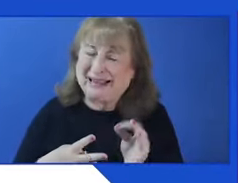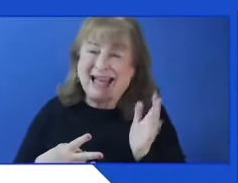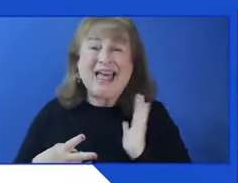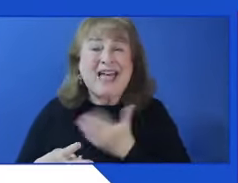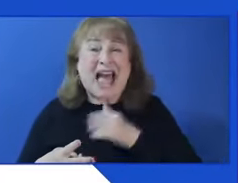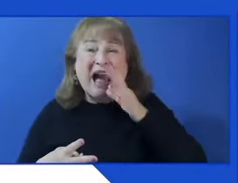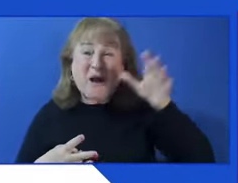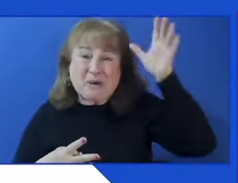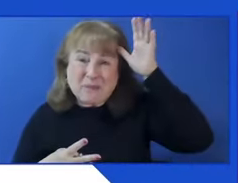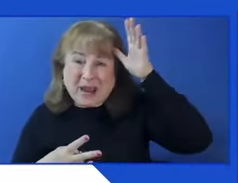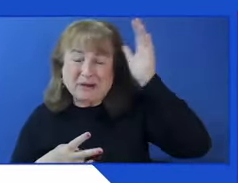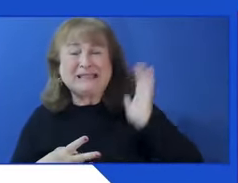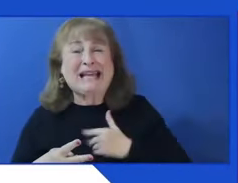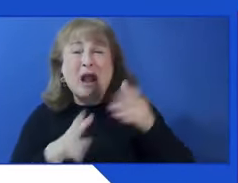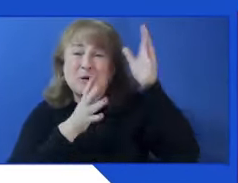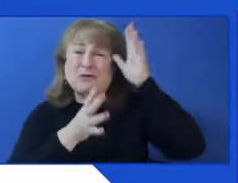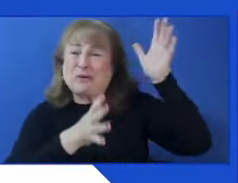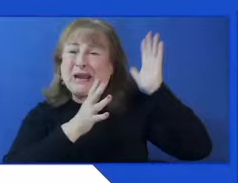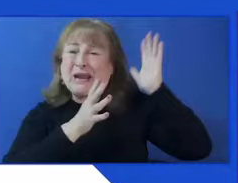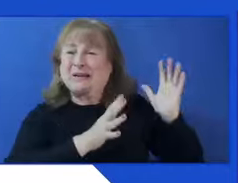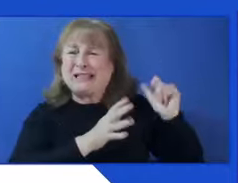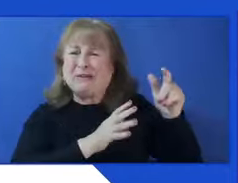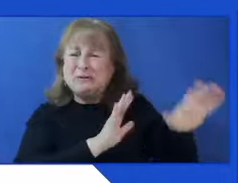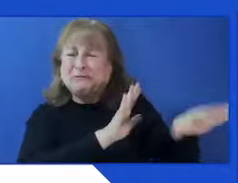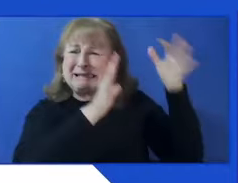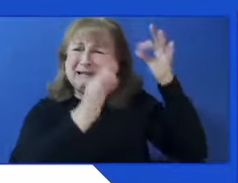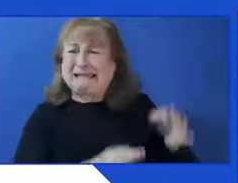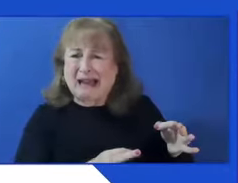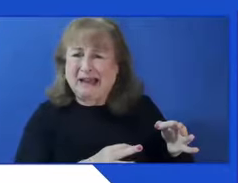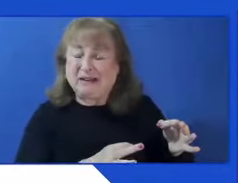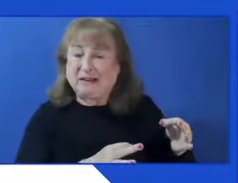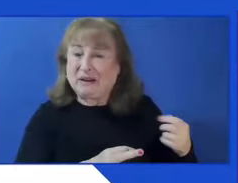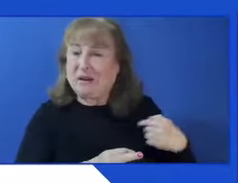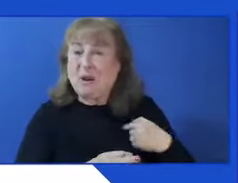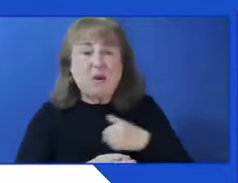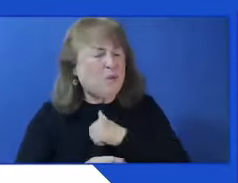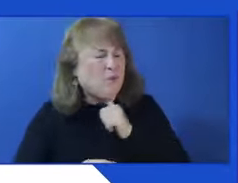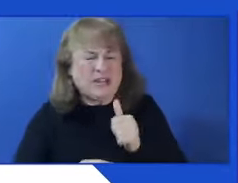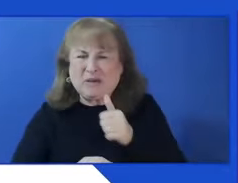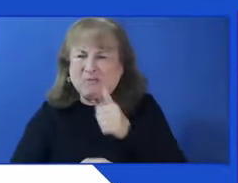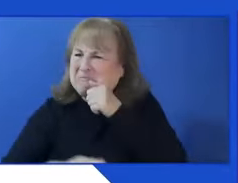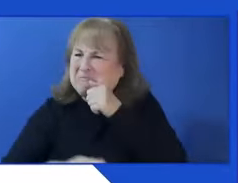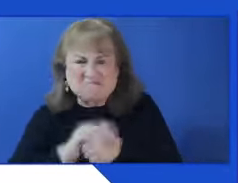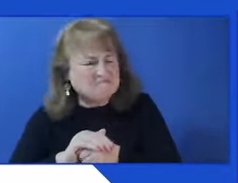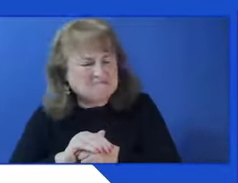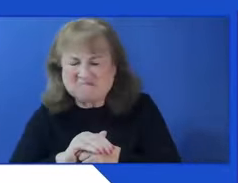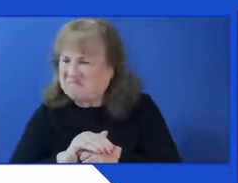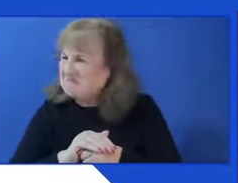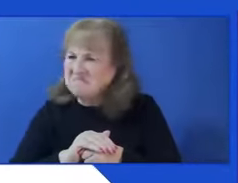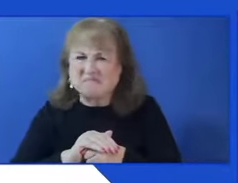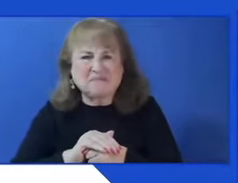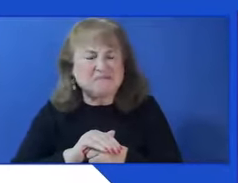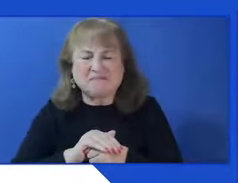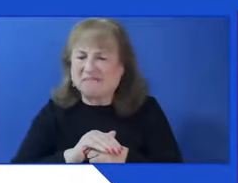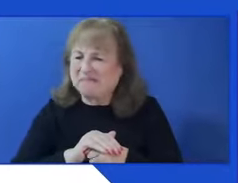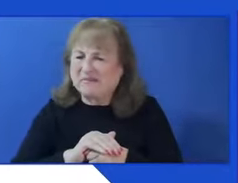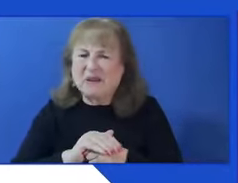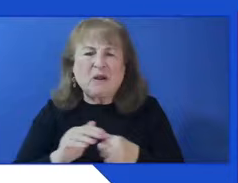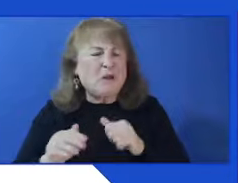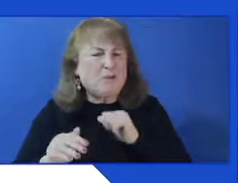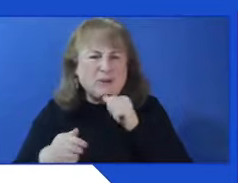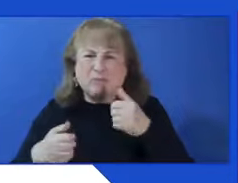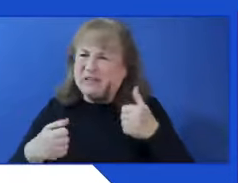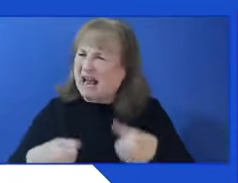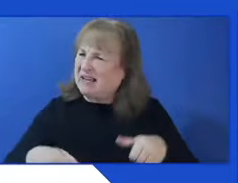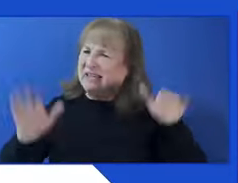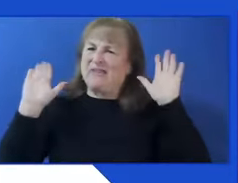and grandparents did. We will not retreat or flee. Their sacrifice